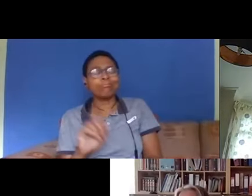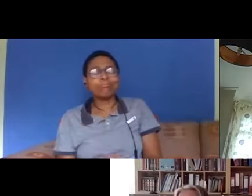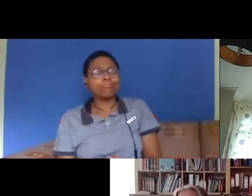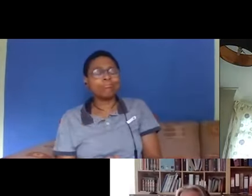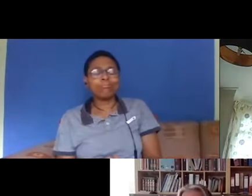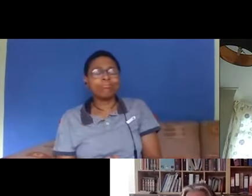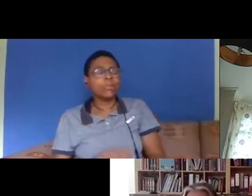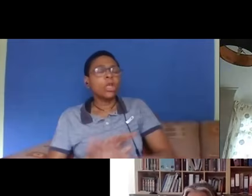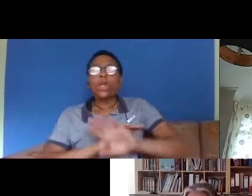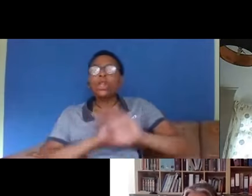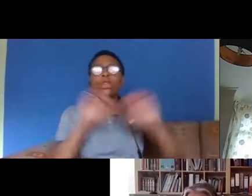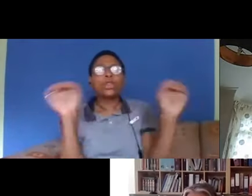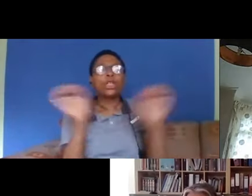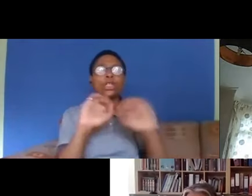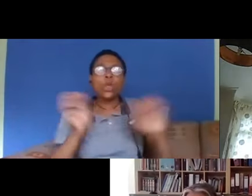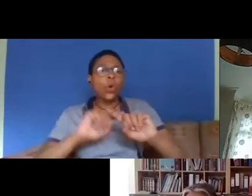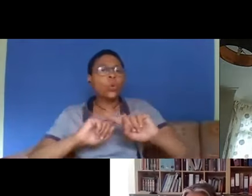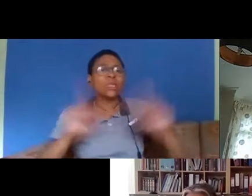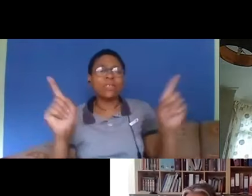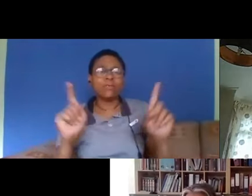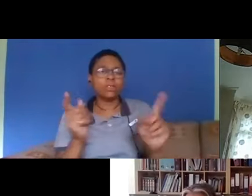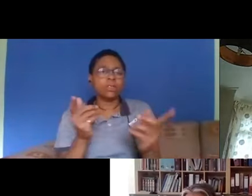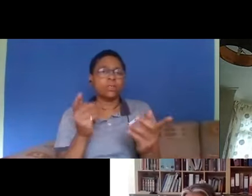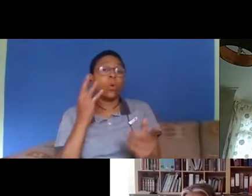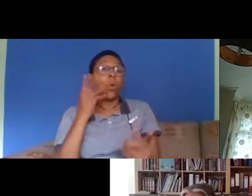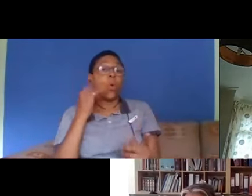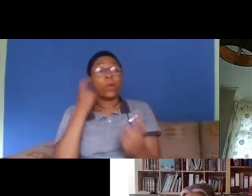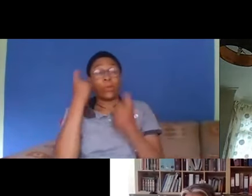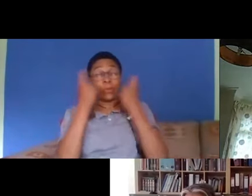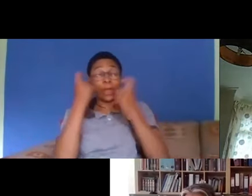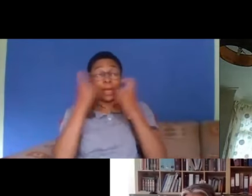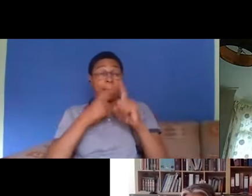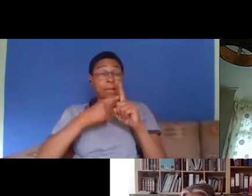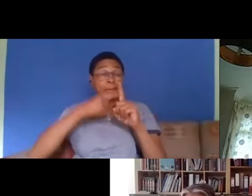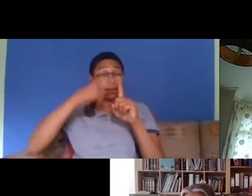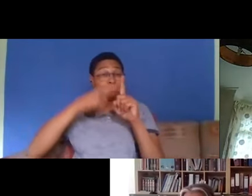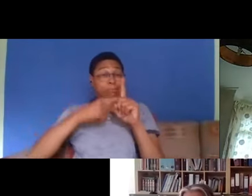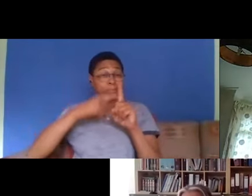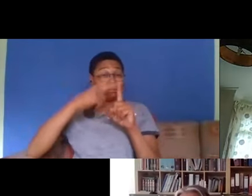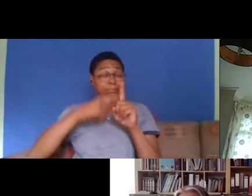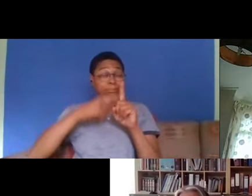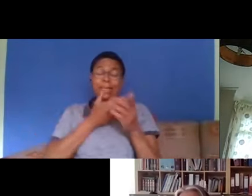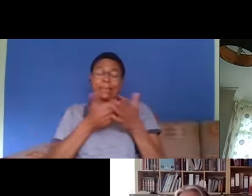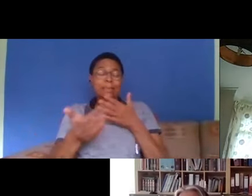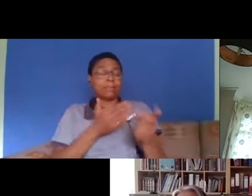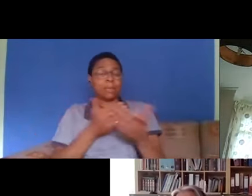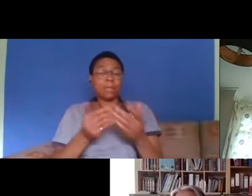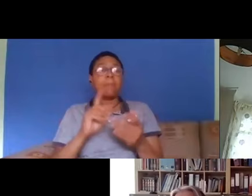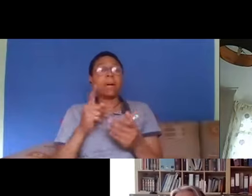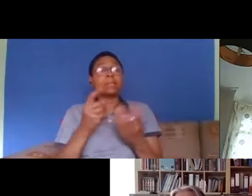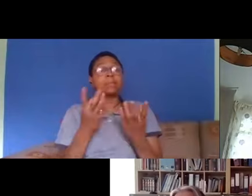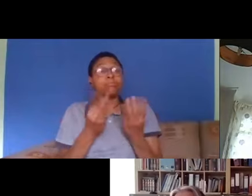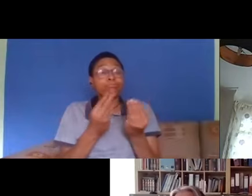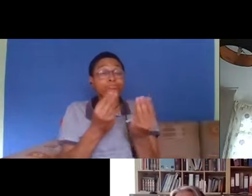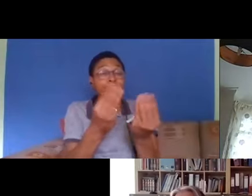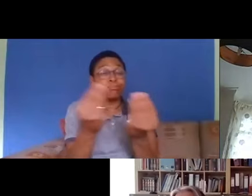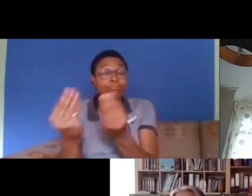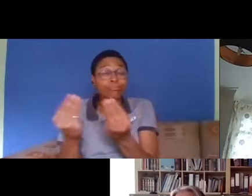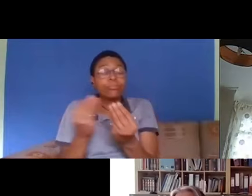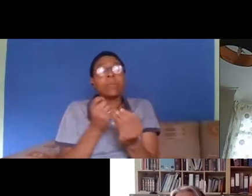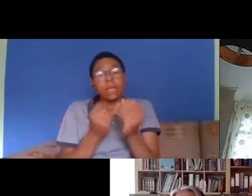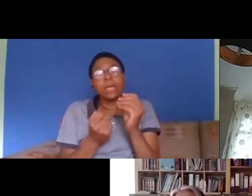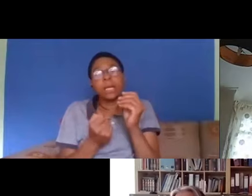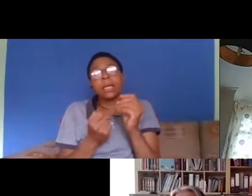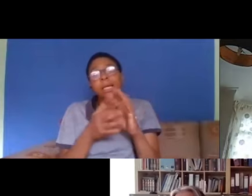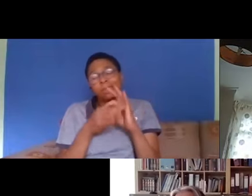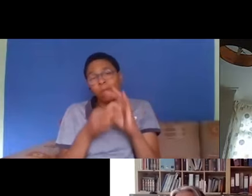no difference when it came to temperature. It was just a humidity thing. So obviously humidity is related to the amount of